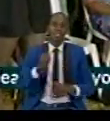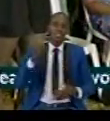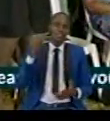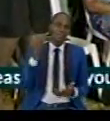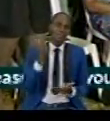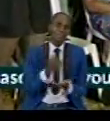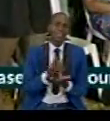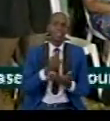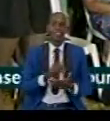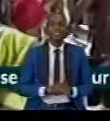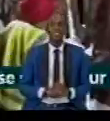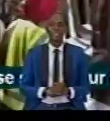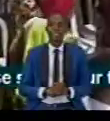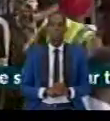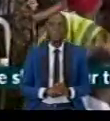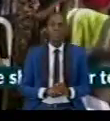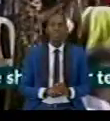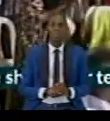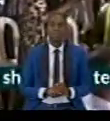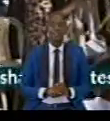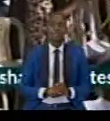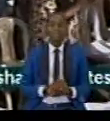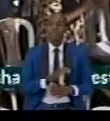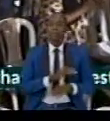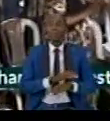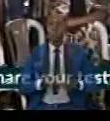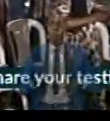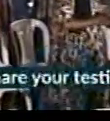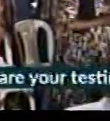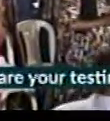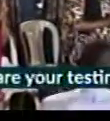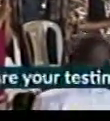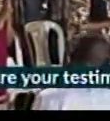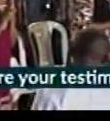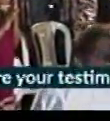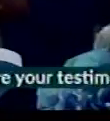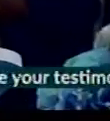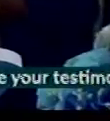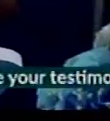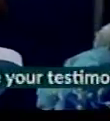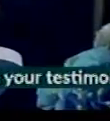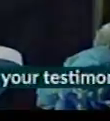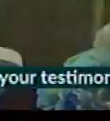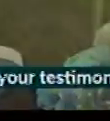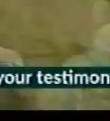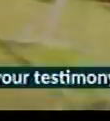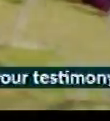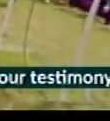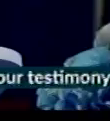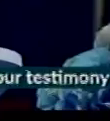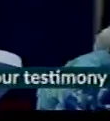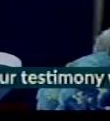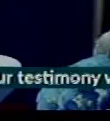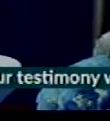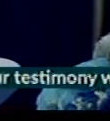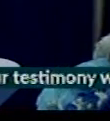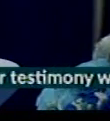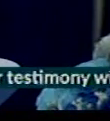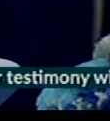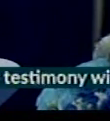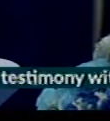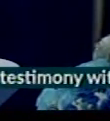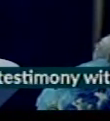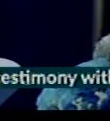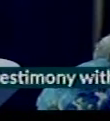Amen. Don't sit down yet, quietness. What I know about the pastor, once he